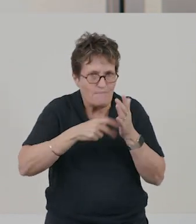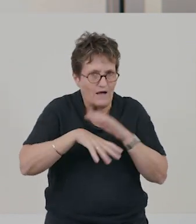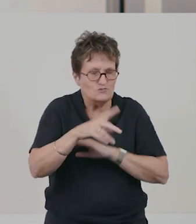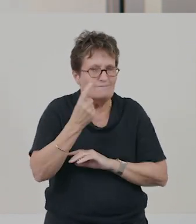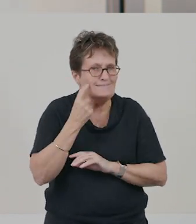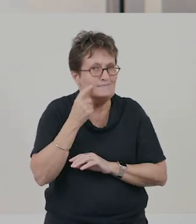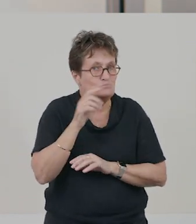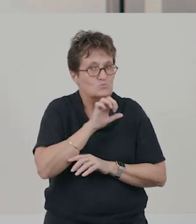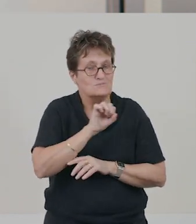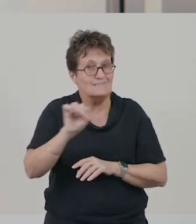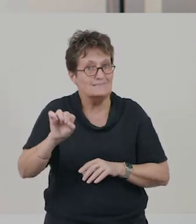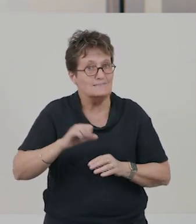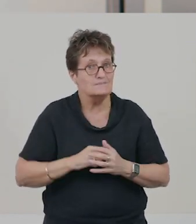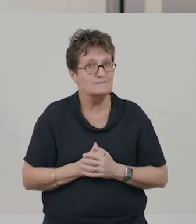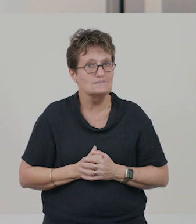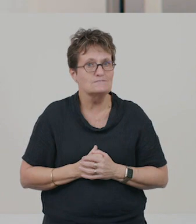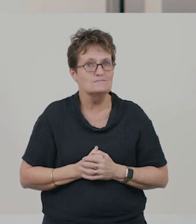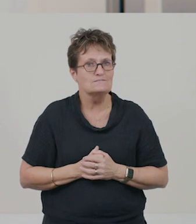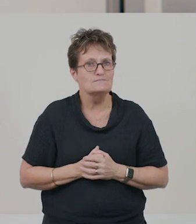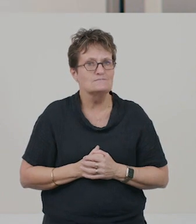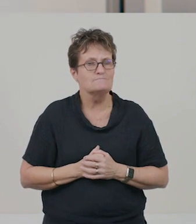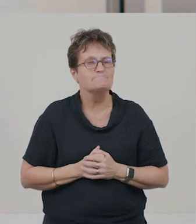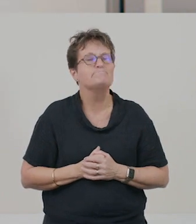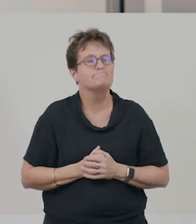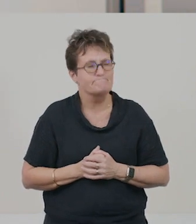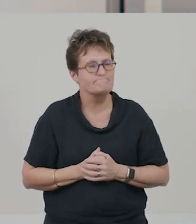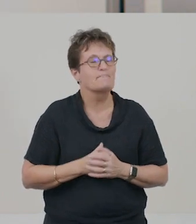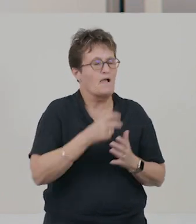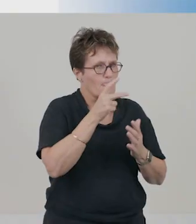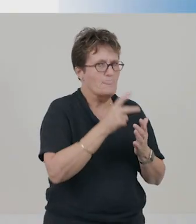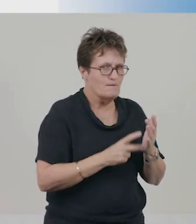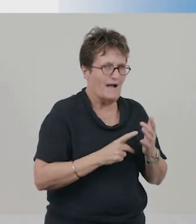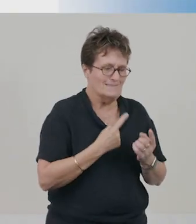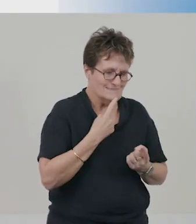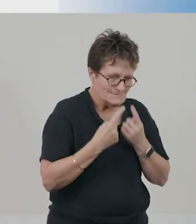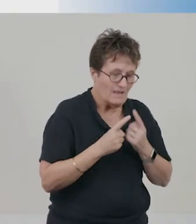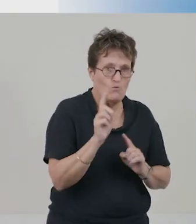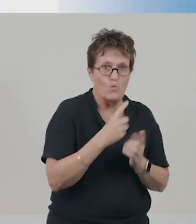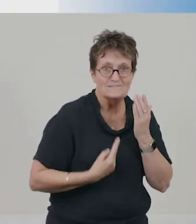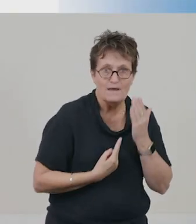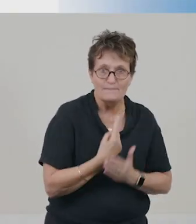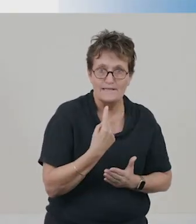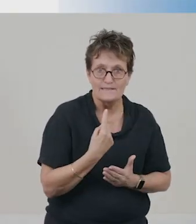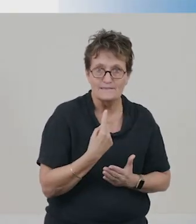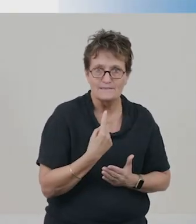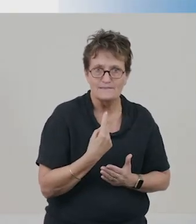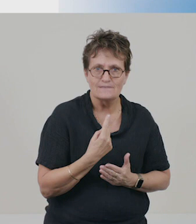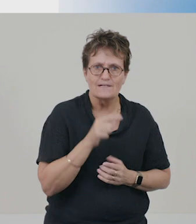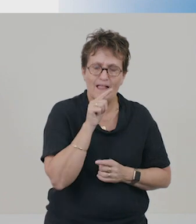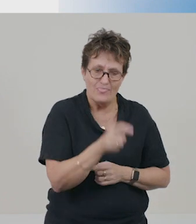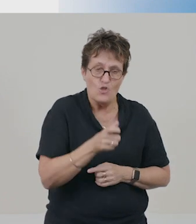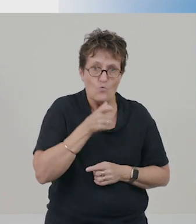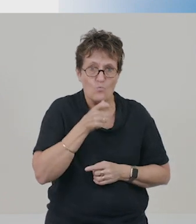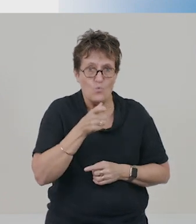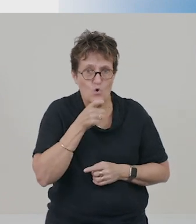a simple sentence? The parts of a simple sentence tell us what is happening. This is a word